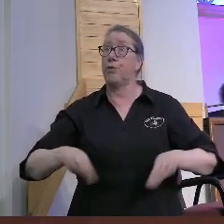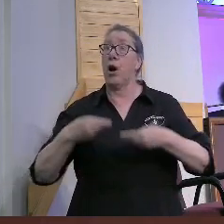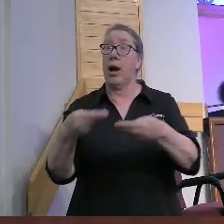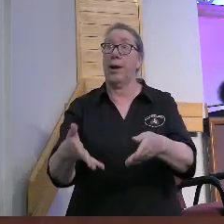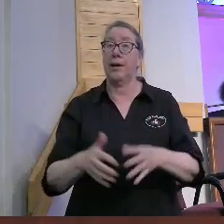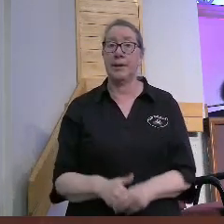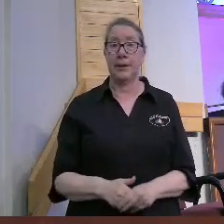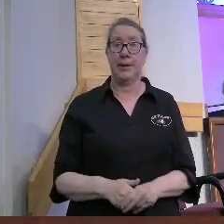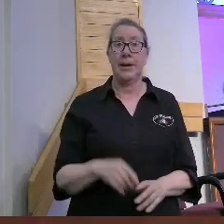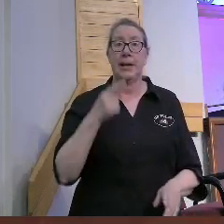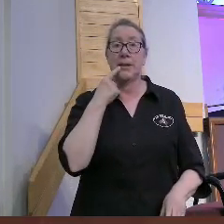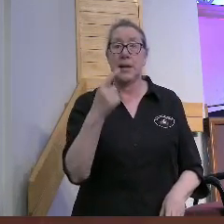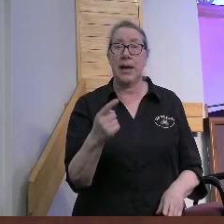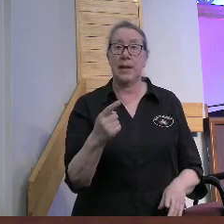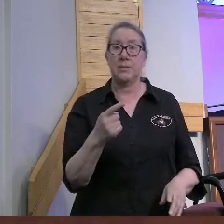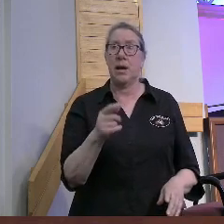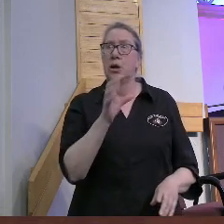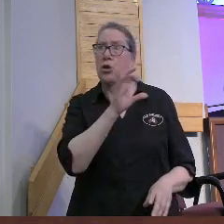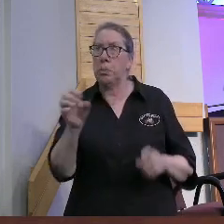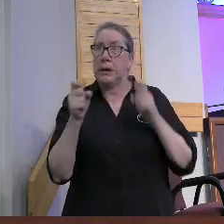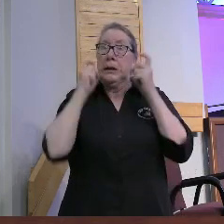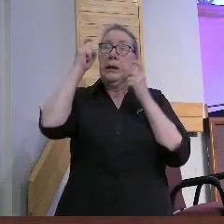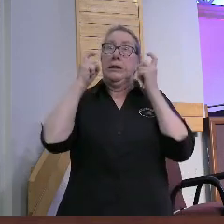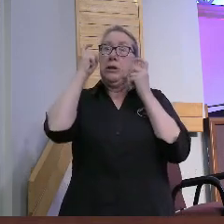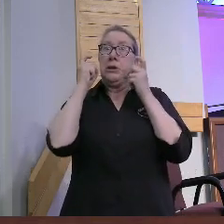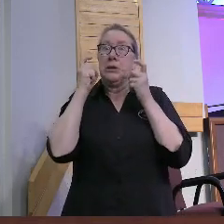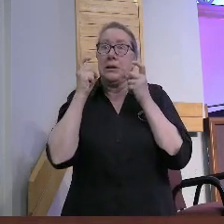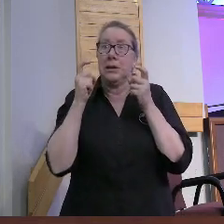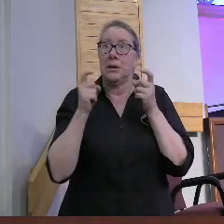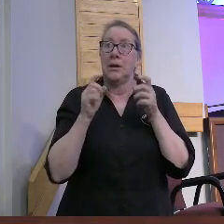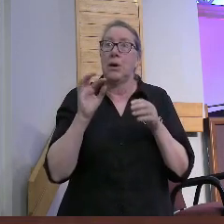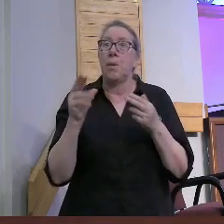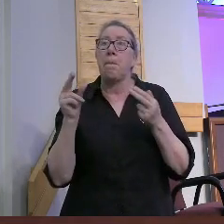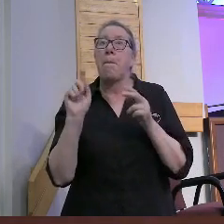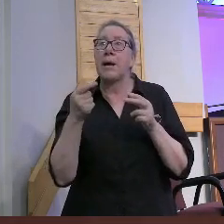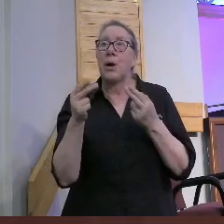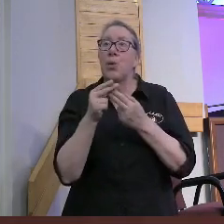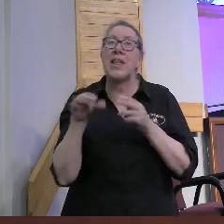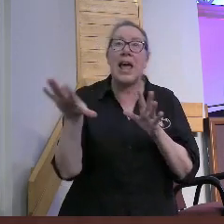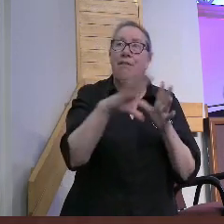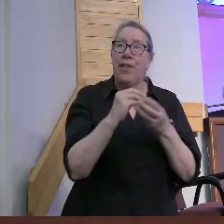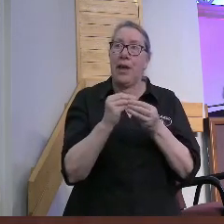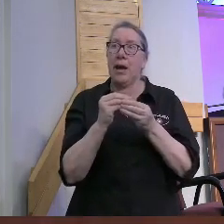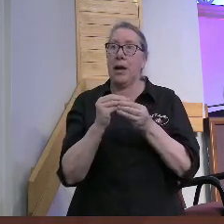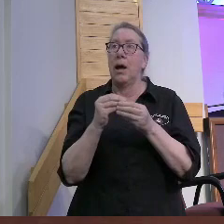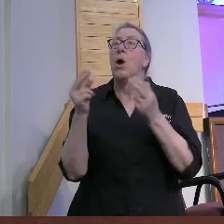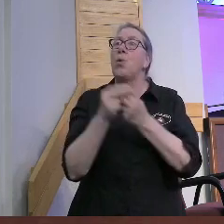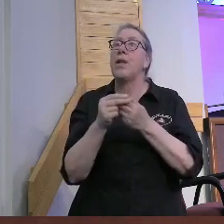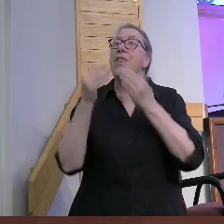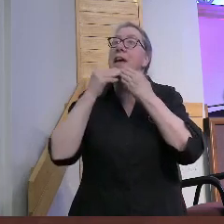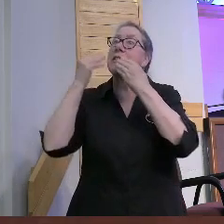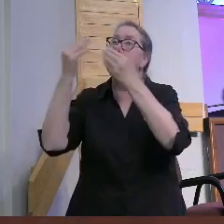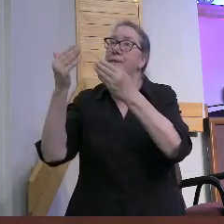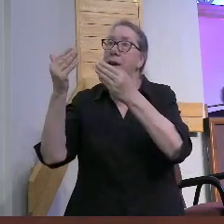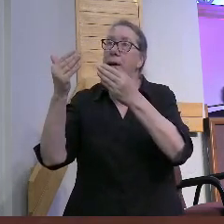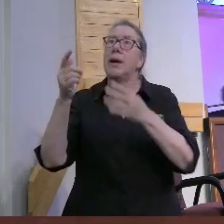the beginning in our prayer time, be anxious for nothing, but in everything by prayer and supplication with thanksgiving. Let your request be made known